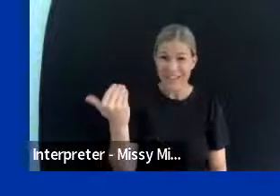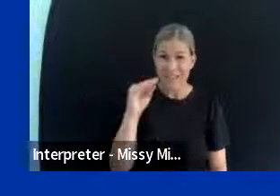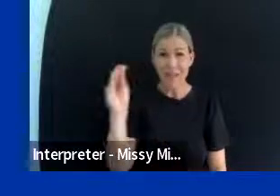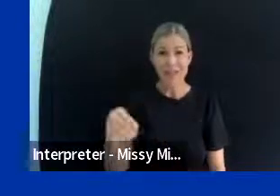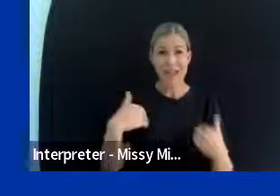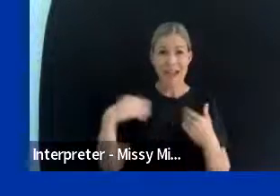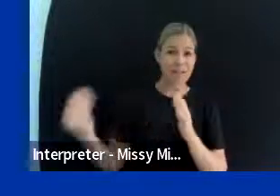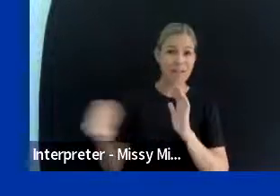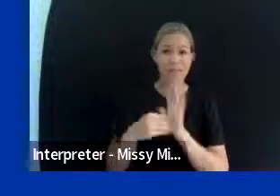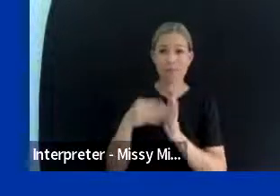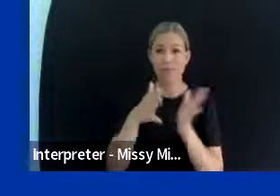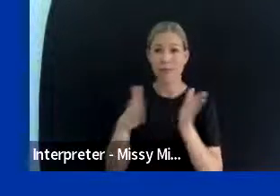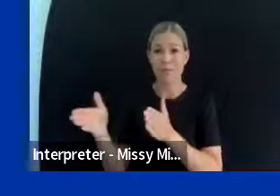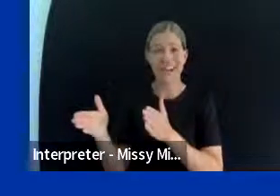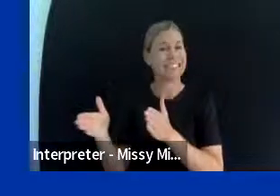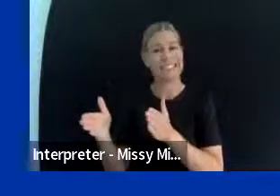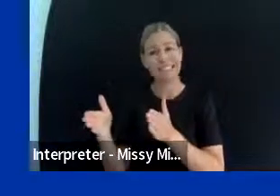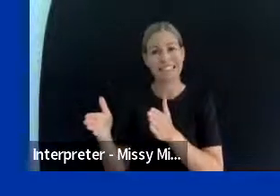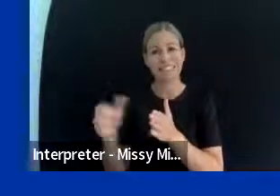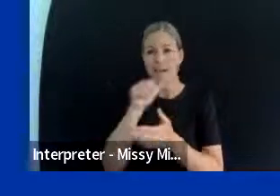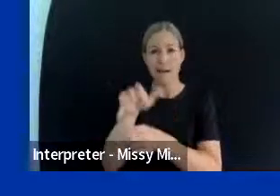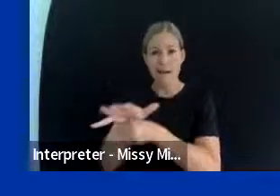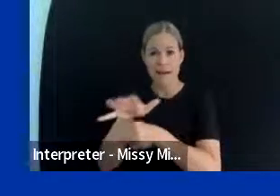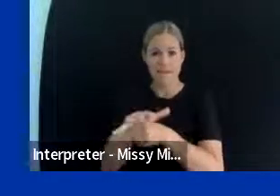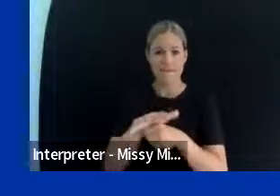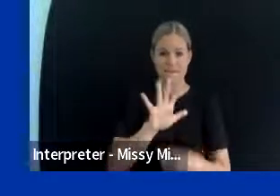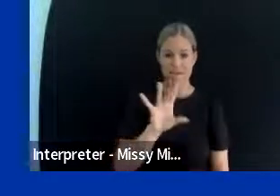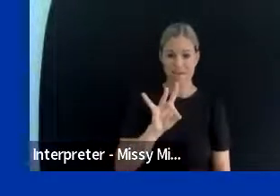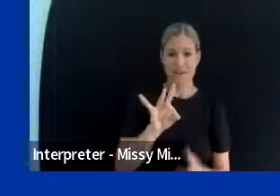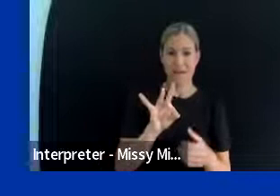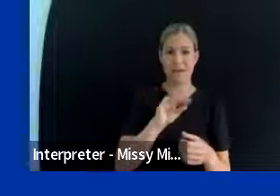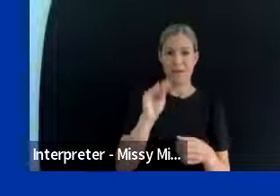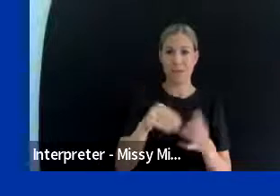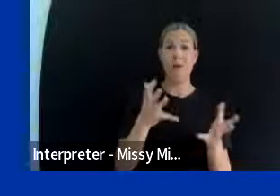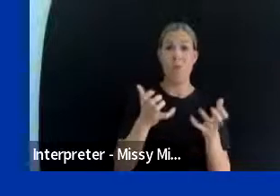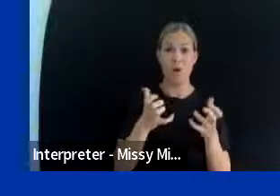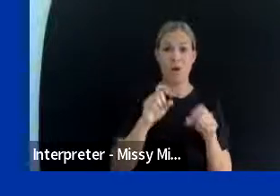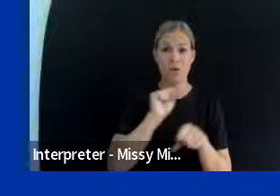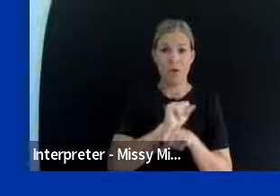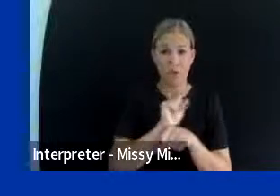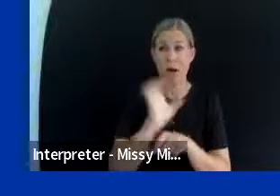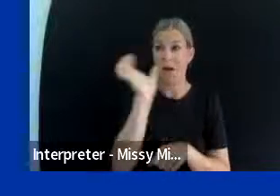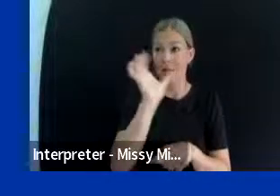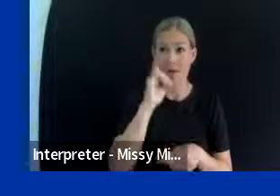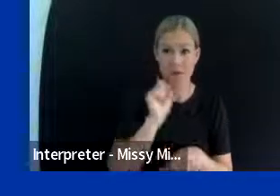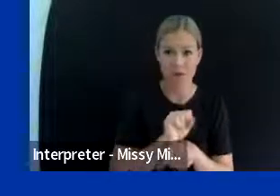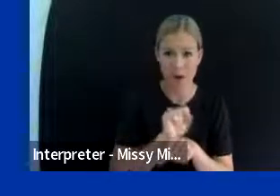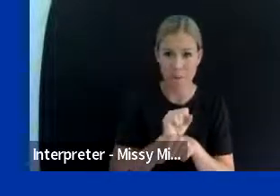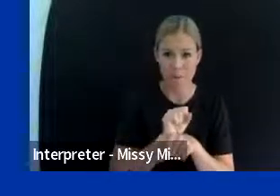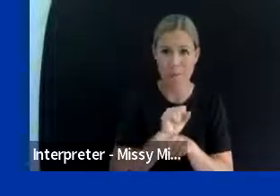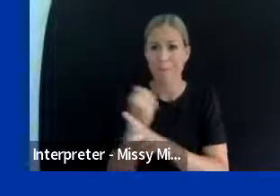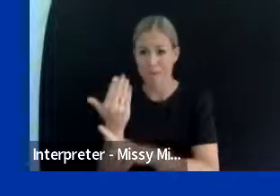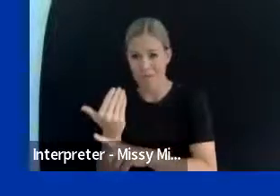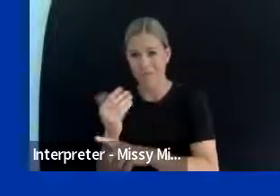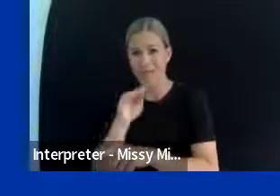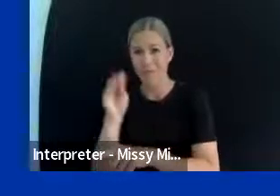our numbers of employment, but even of those who want to go to work and those who are actually seeking a job, which is a lot of what we're talking about the rest of